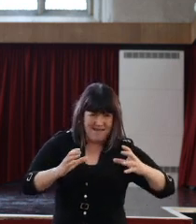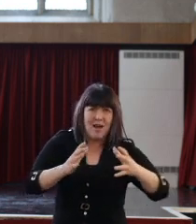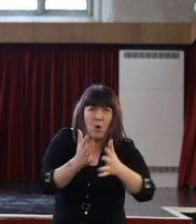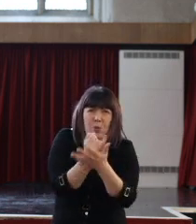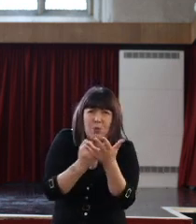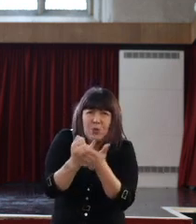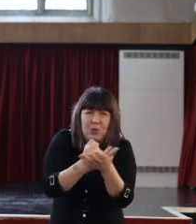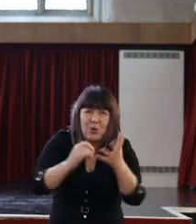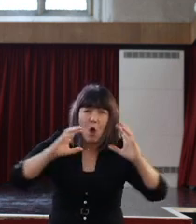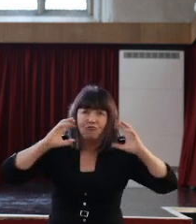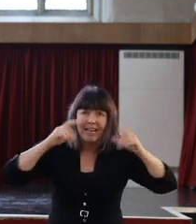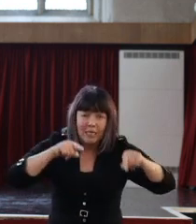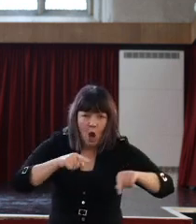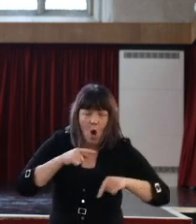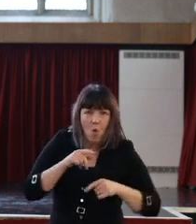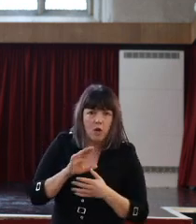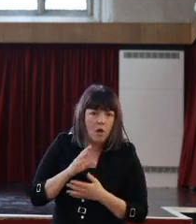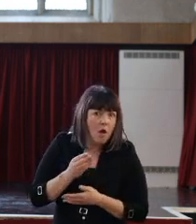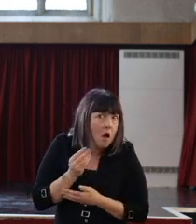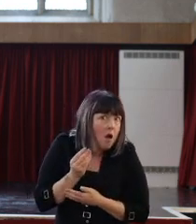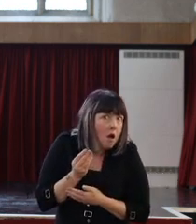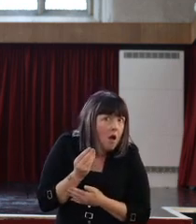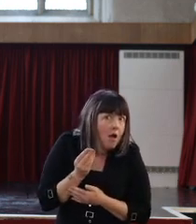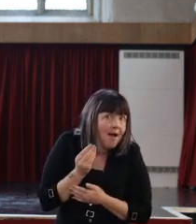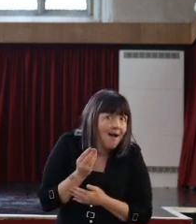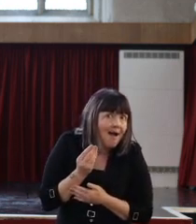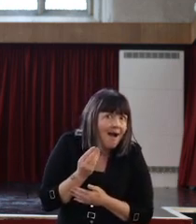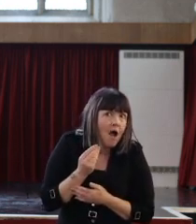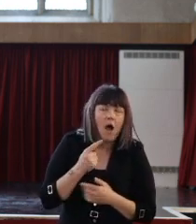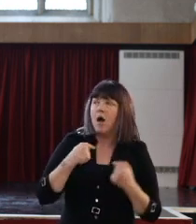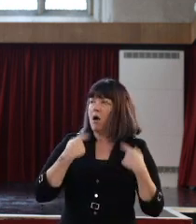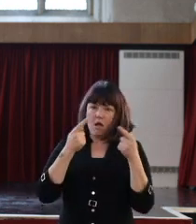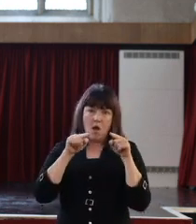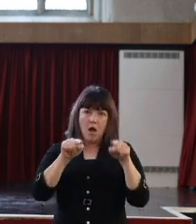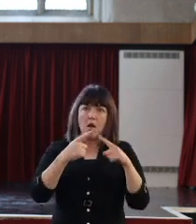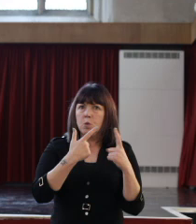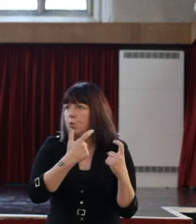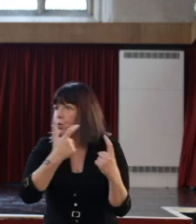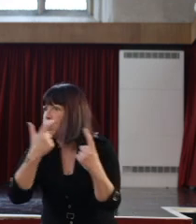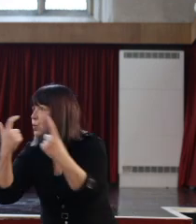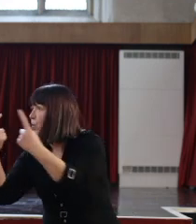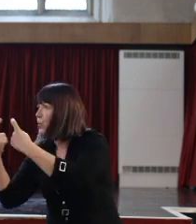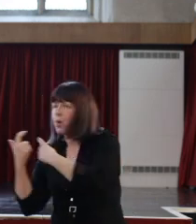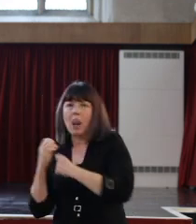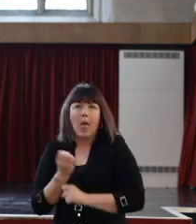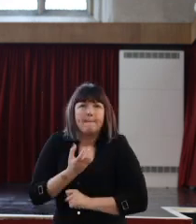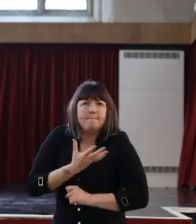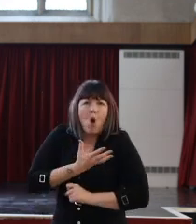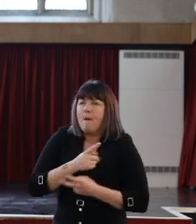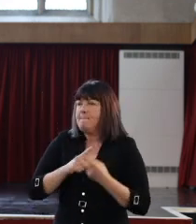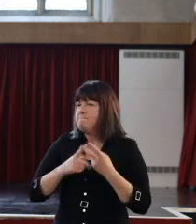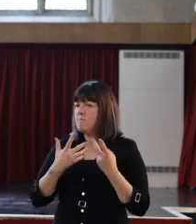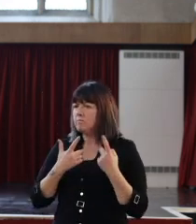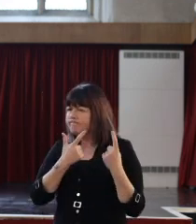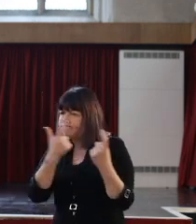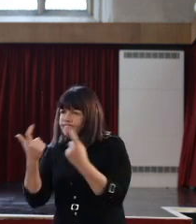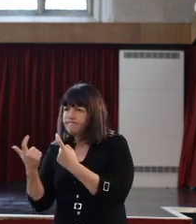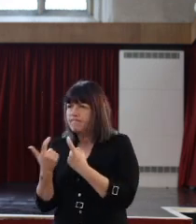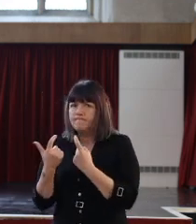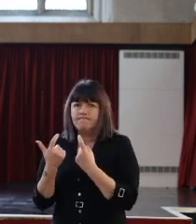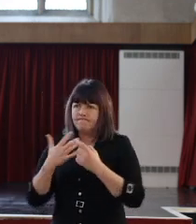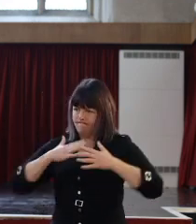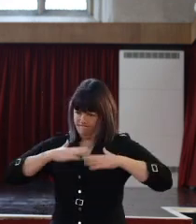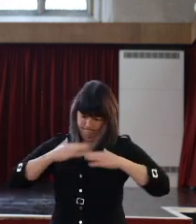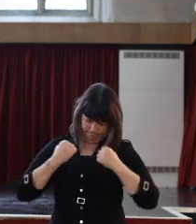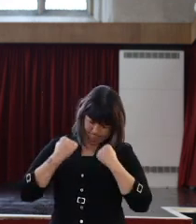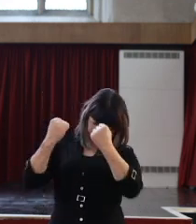And alongside that, I started to seek out books, music, TV series, documentaries, poems, whatever. Anything that resonated with who I believed I truly